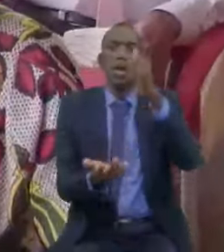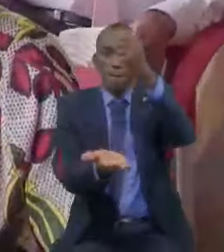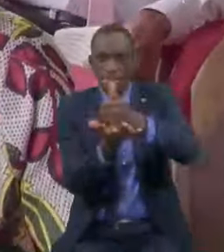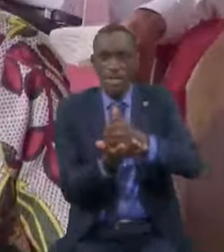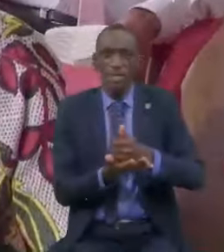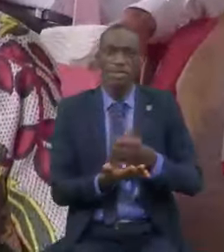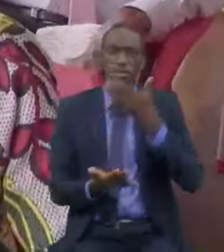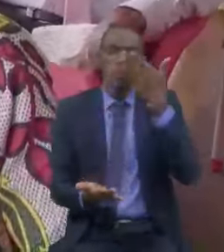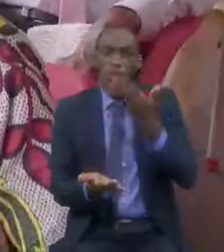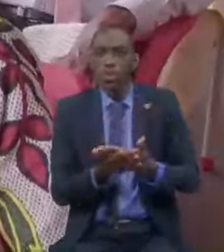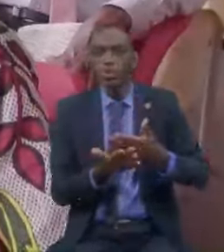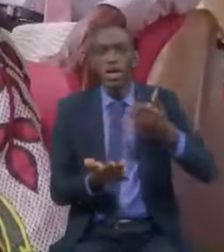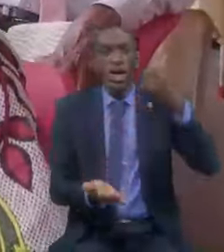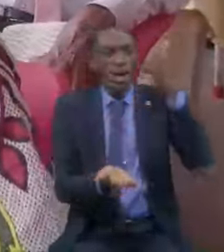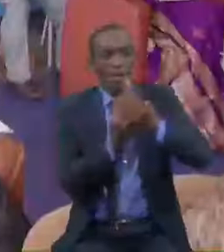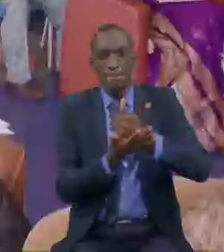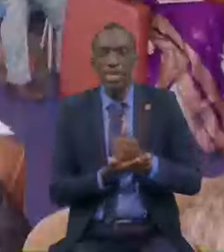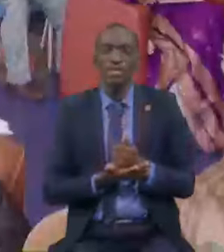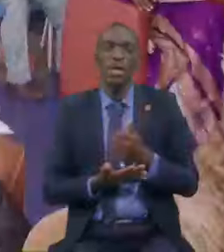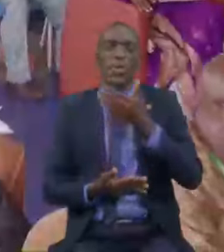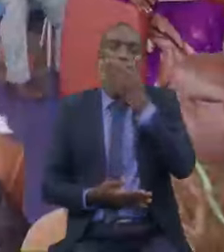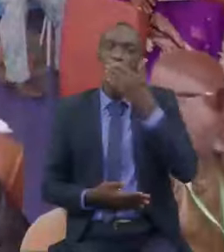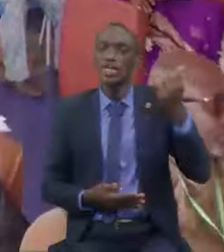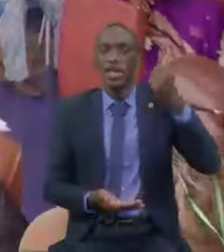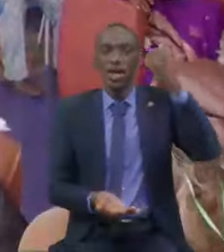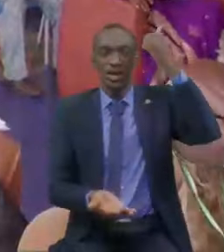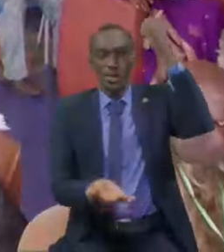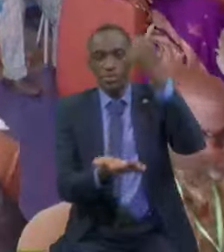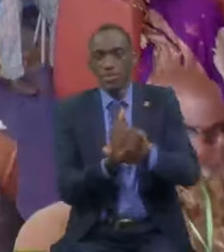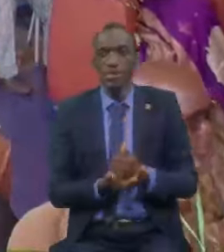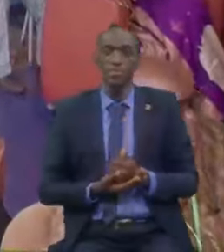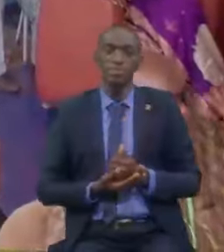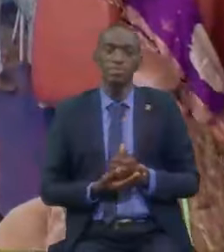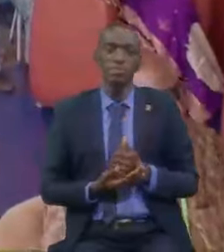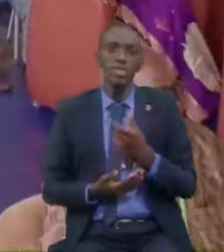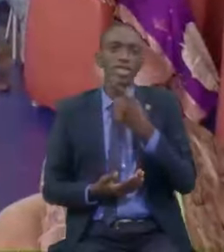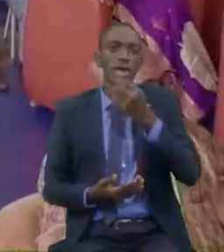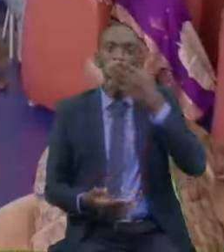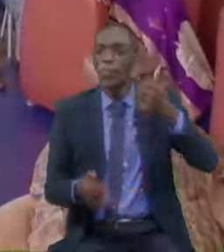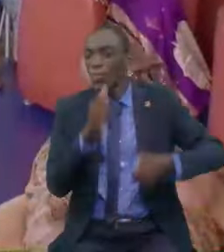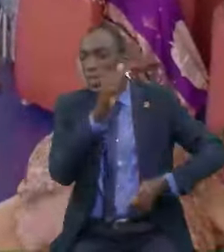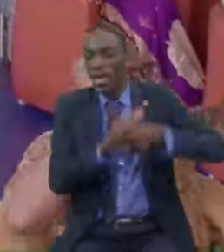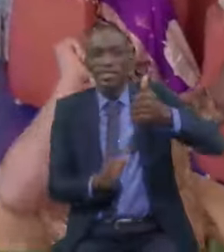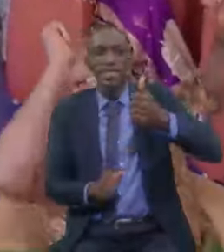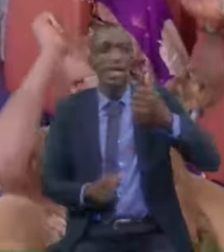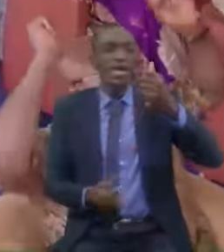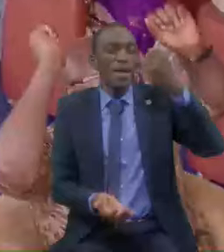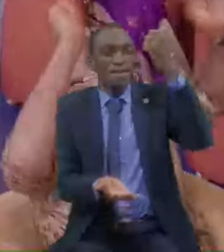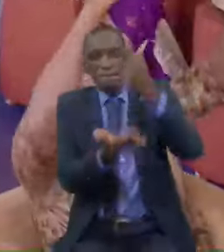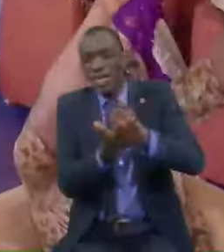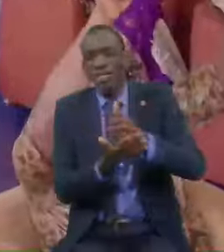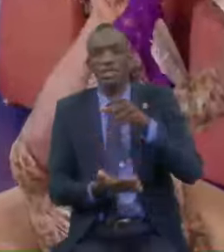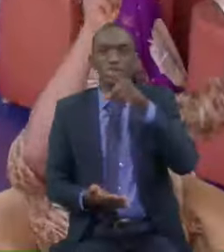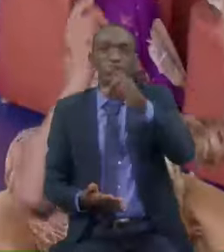Better amen. Amen. The best amen you ever said in your life.